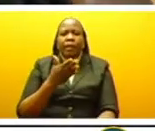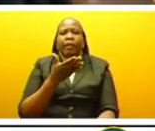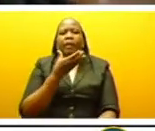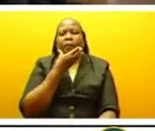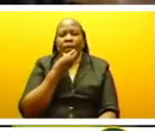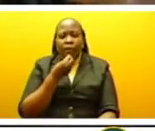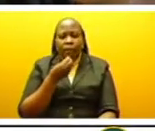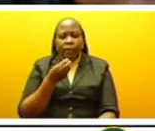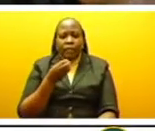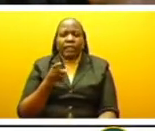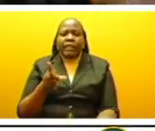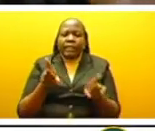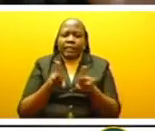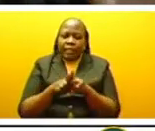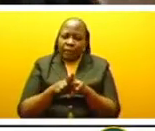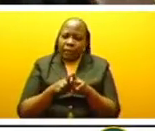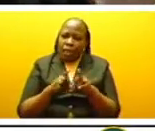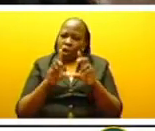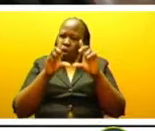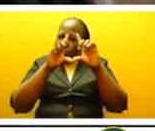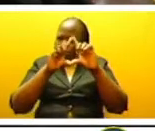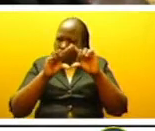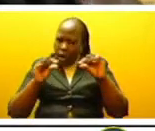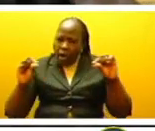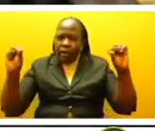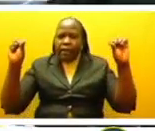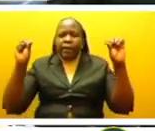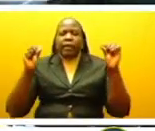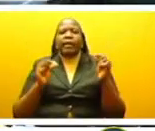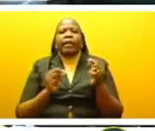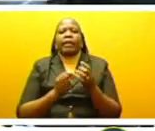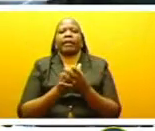a narrative has been created